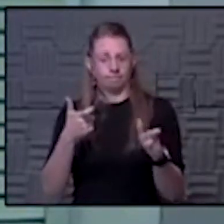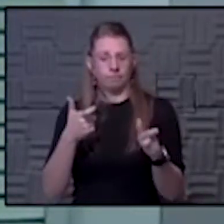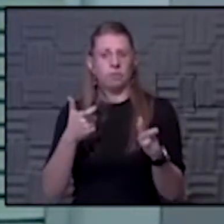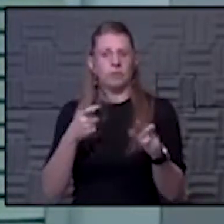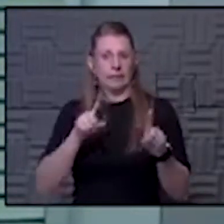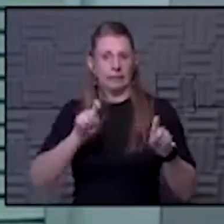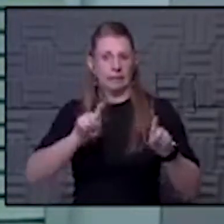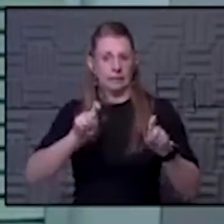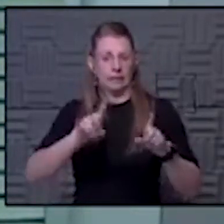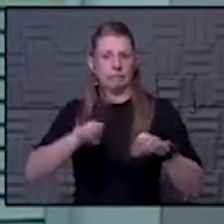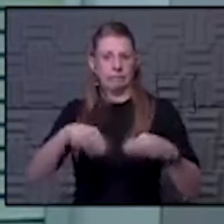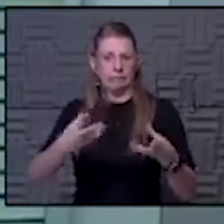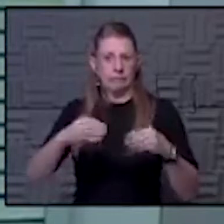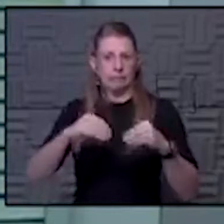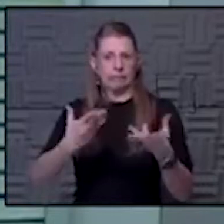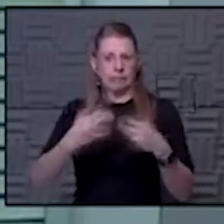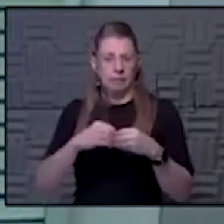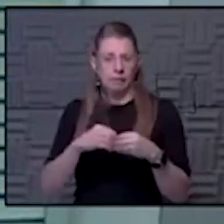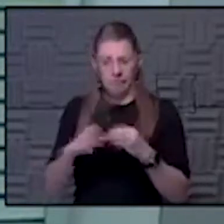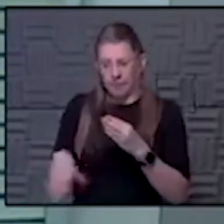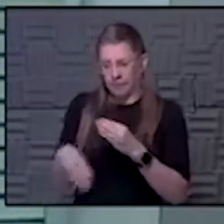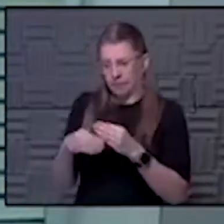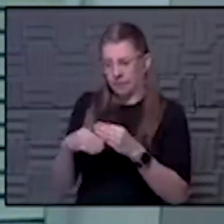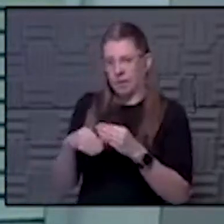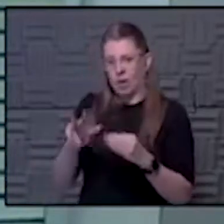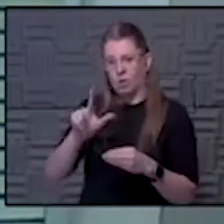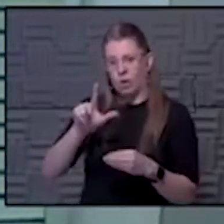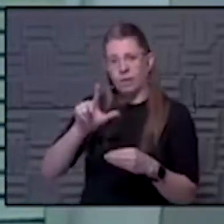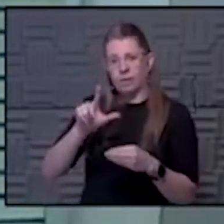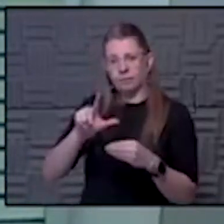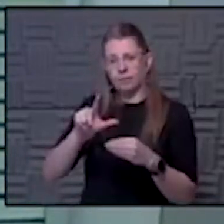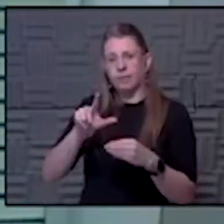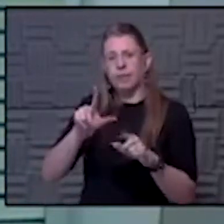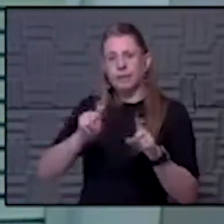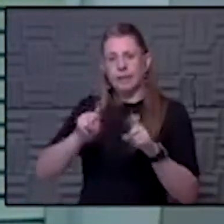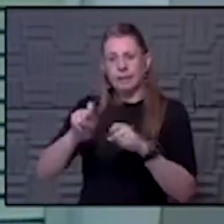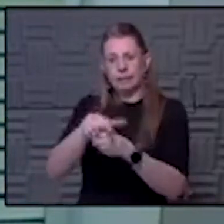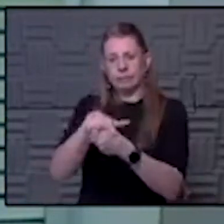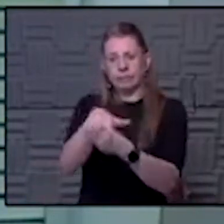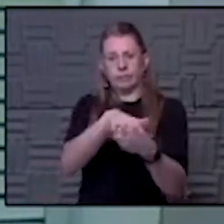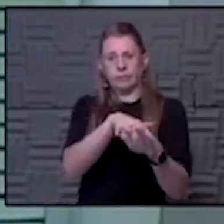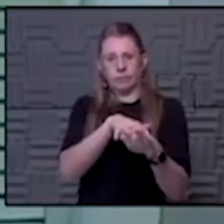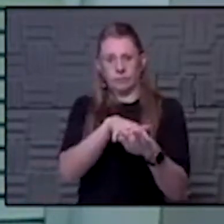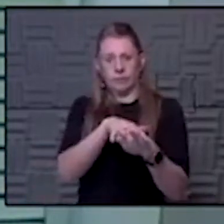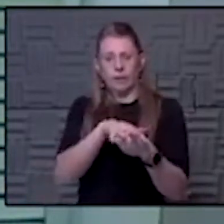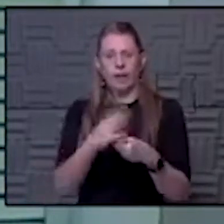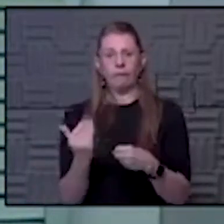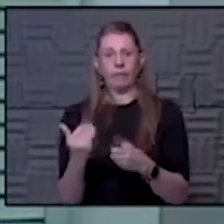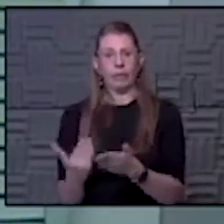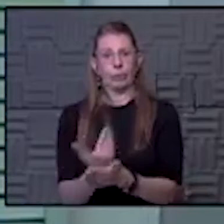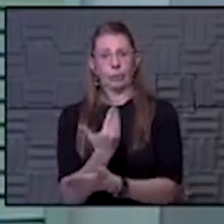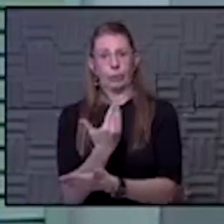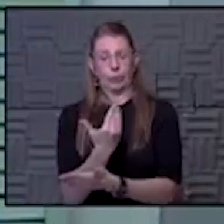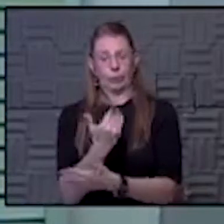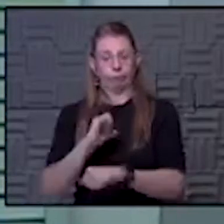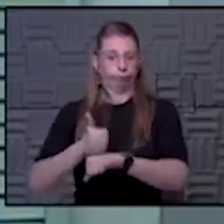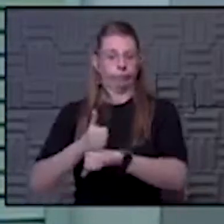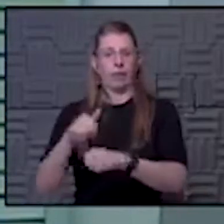testing we're doing. We brought on in the last 10 days 23 additional testing sites. 15 new ones will come on this